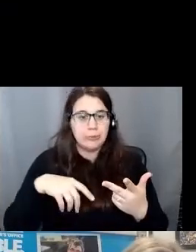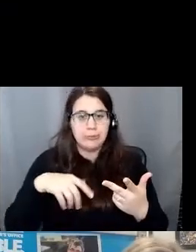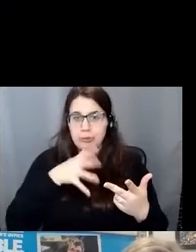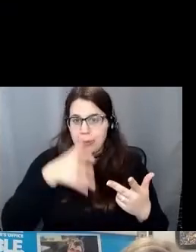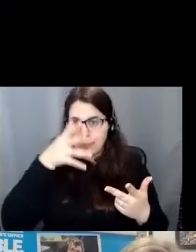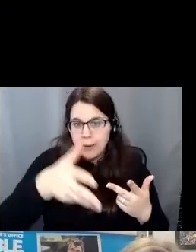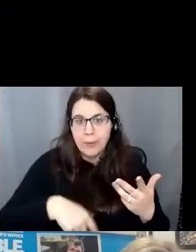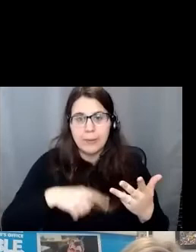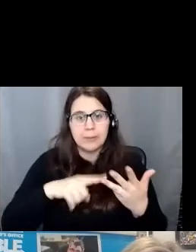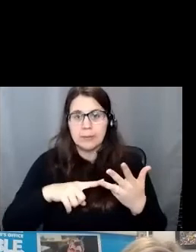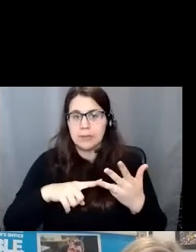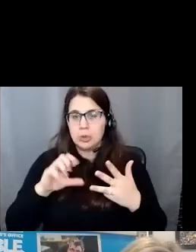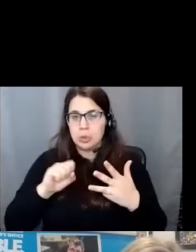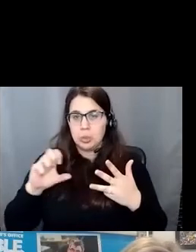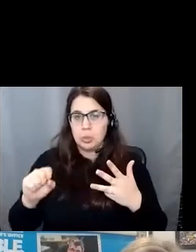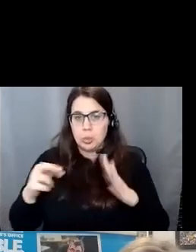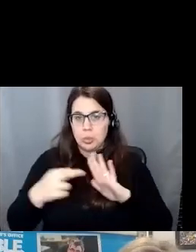Security representative payee.